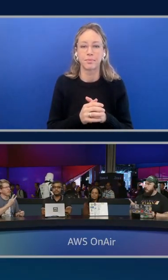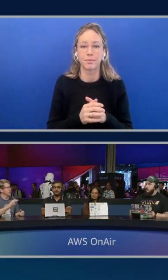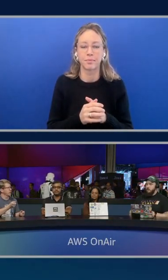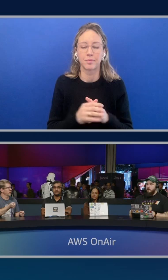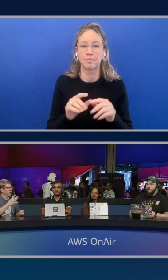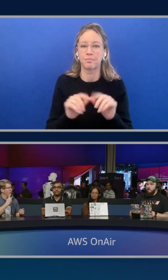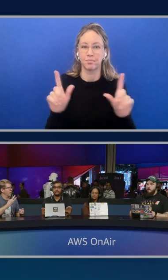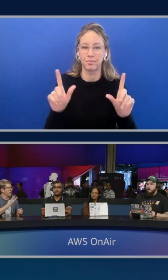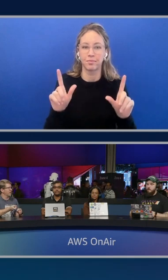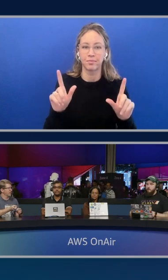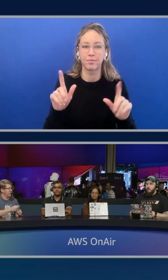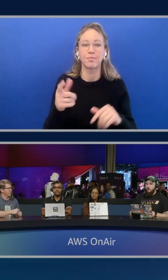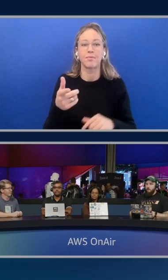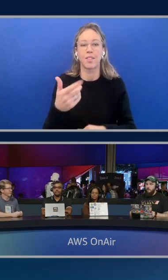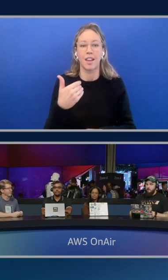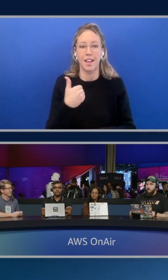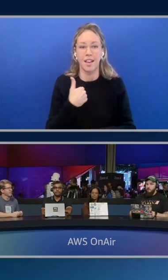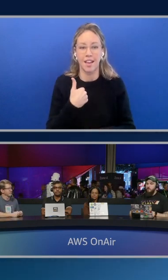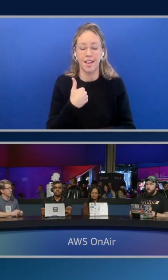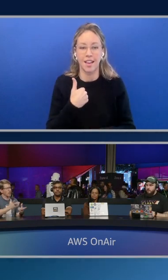So we have